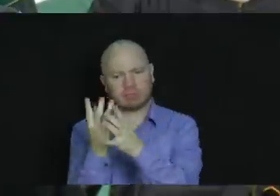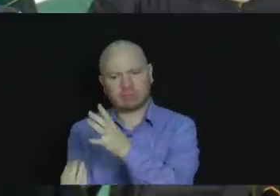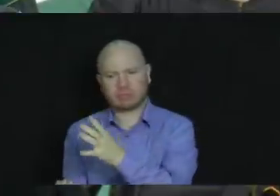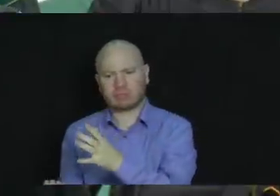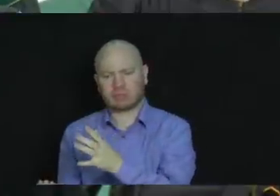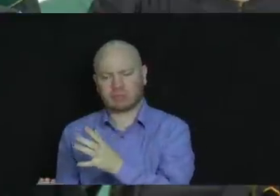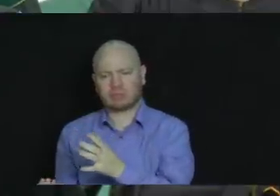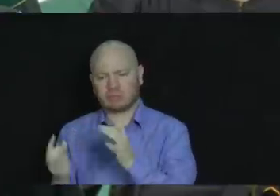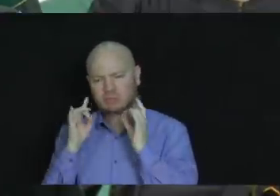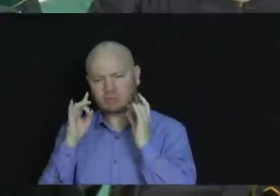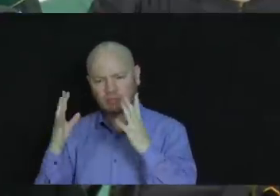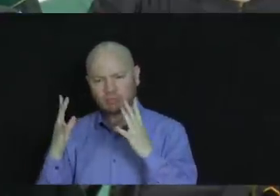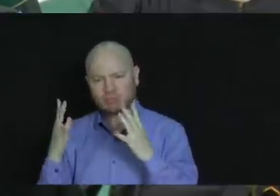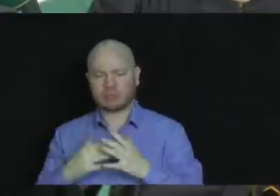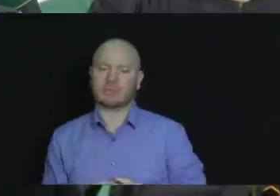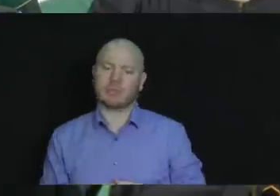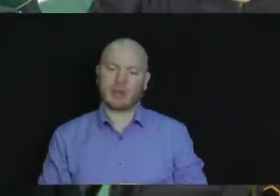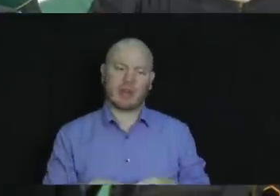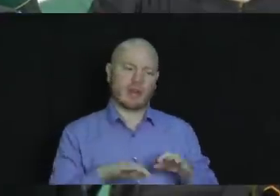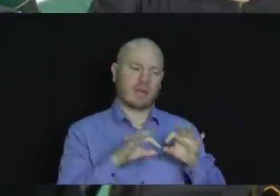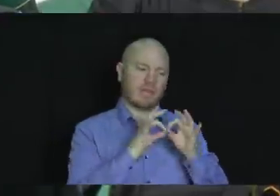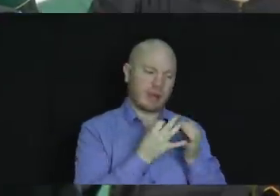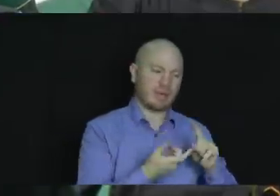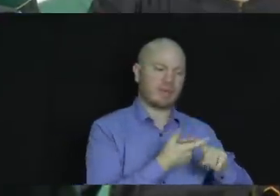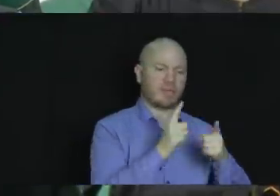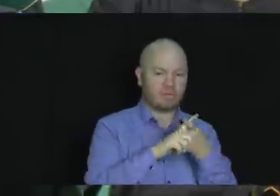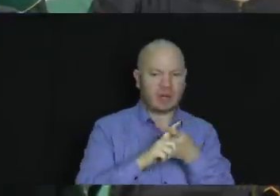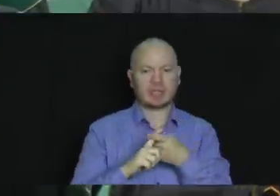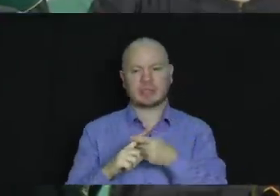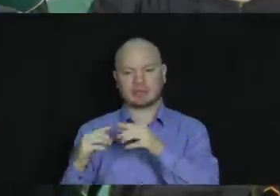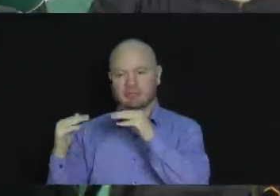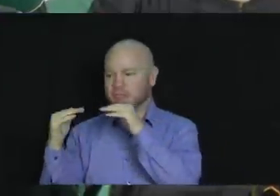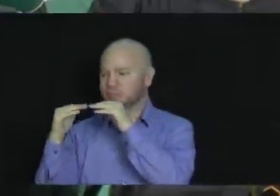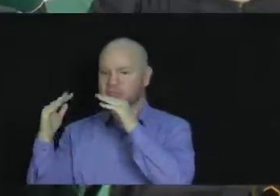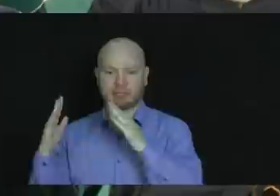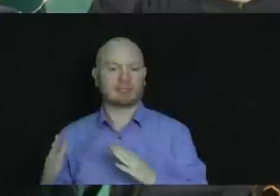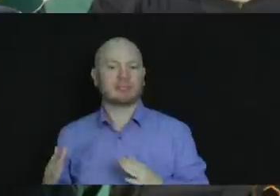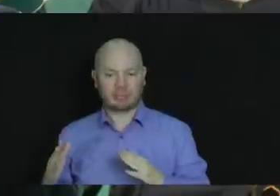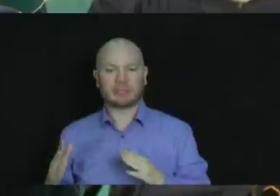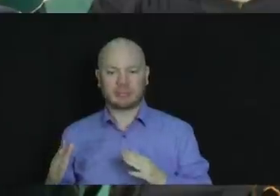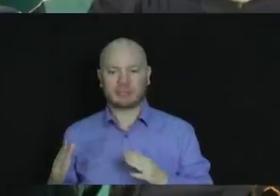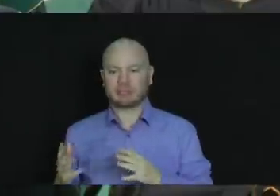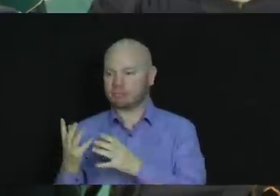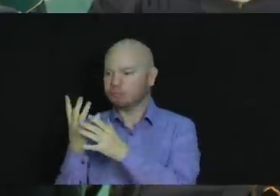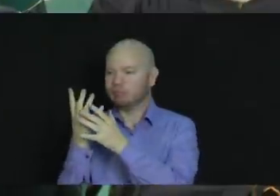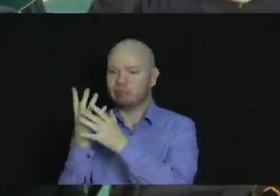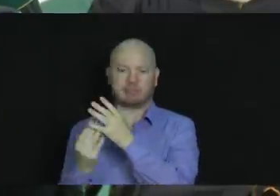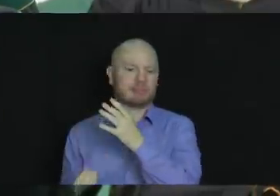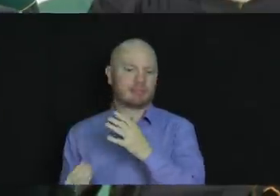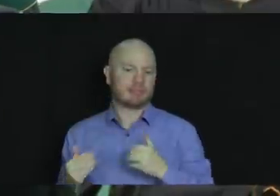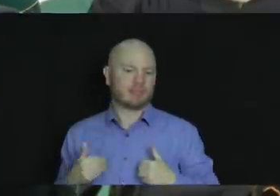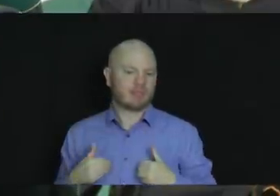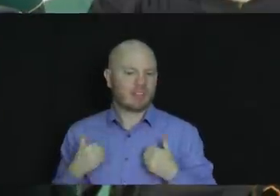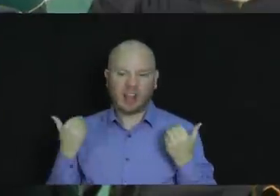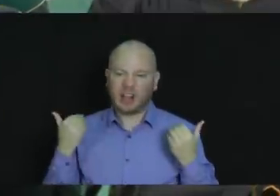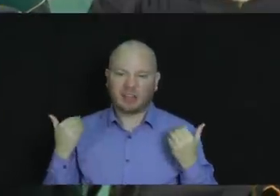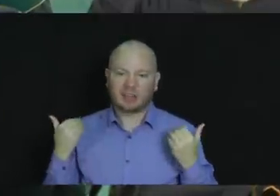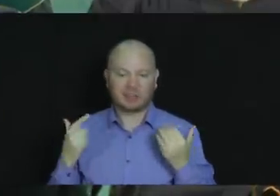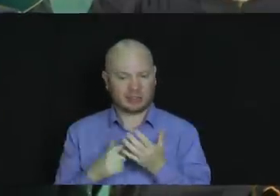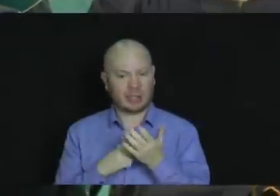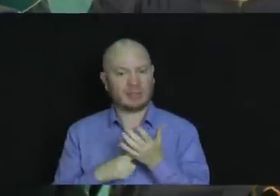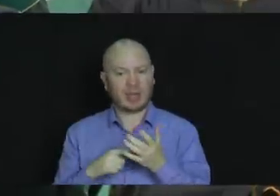Family, friends, colleagues, and luminaries have been taken far too soon, sometimes while physically